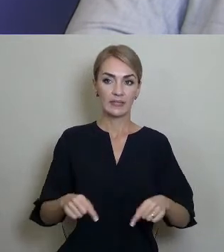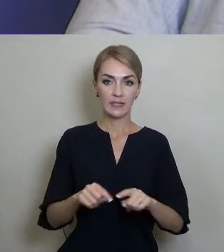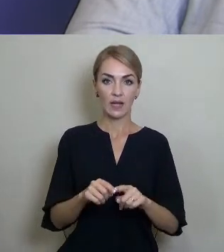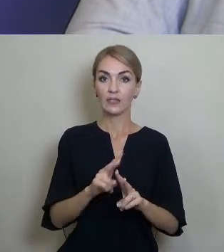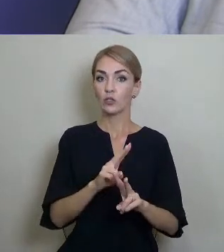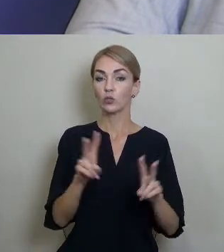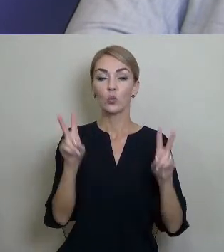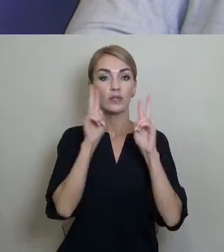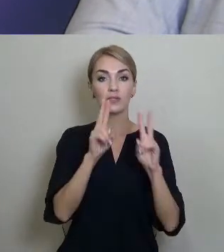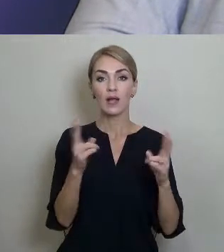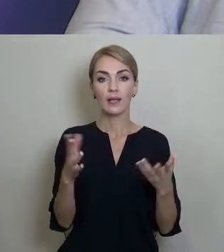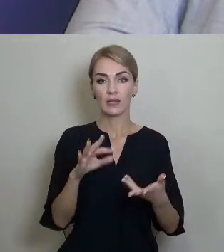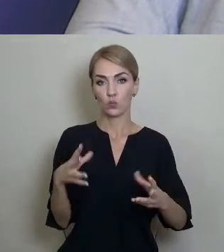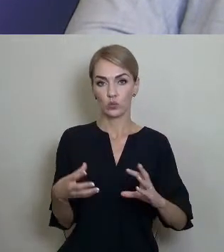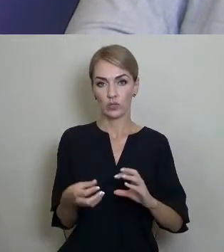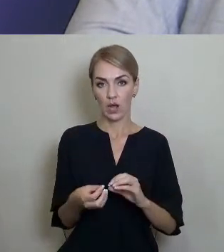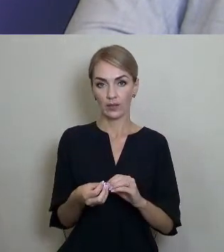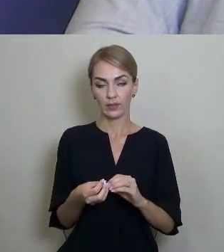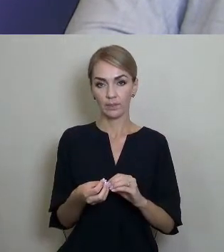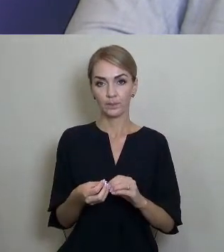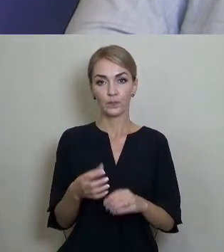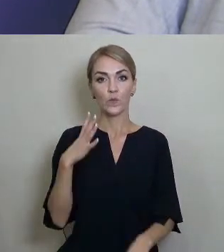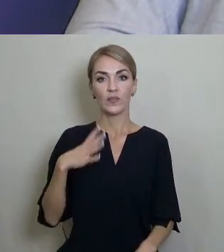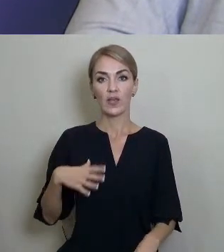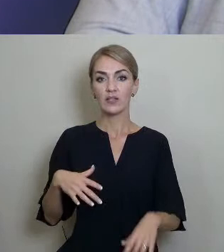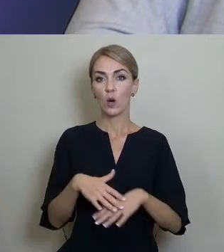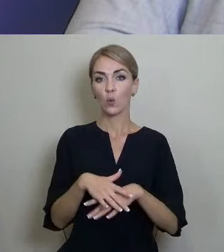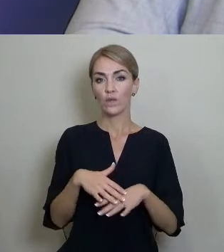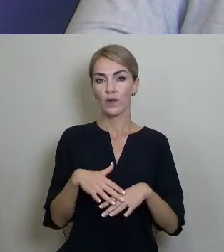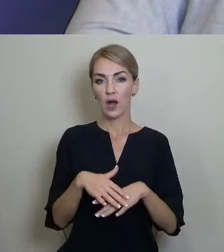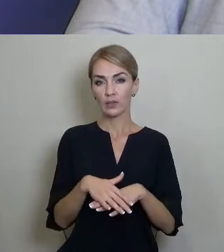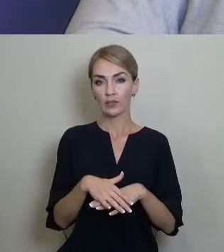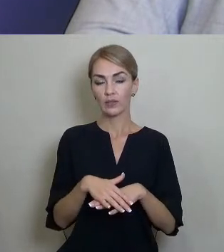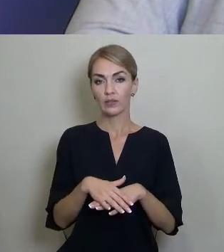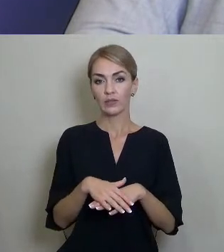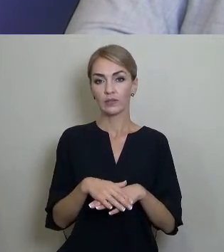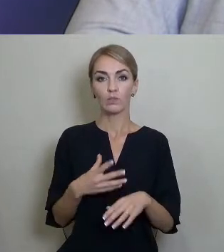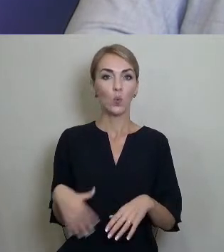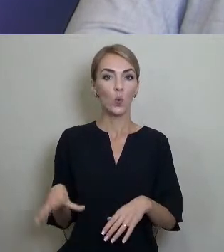the tabulation of votes at the large and small